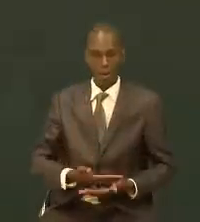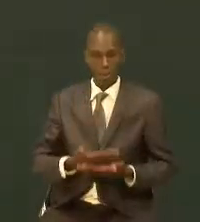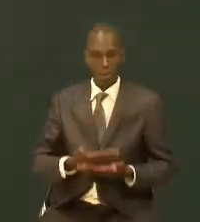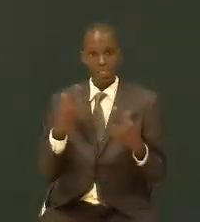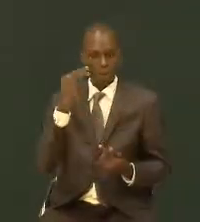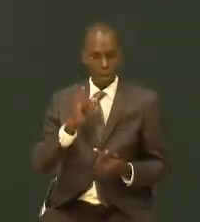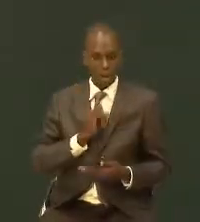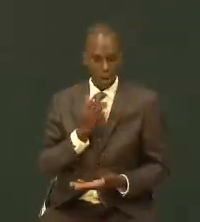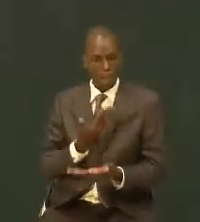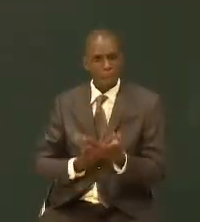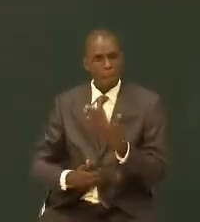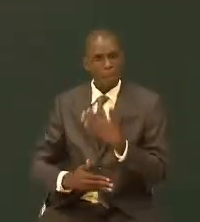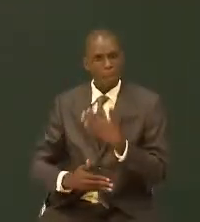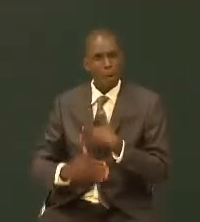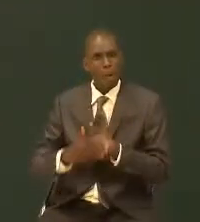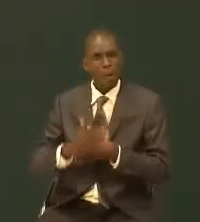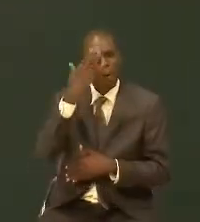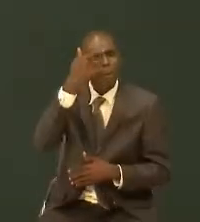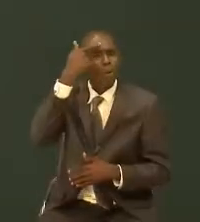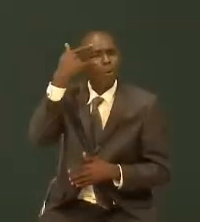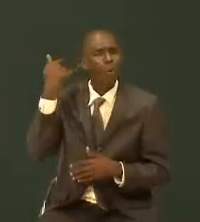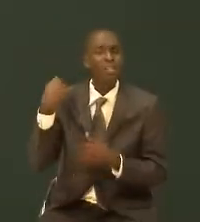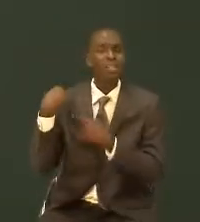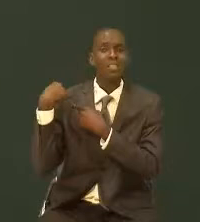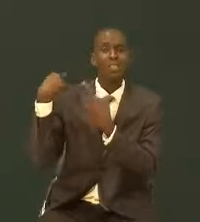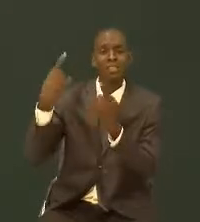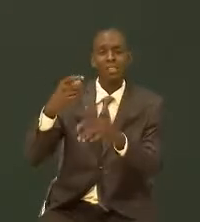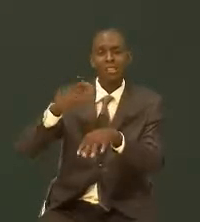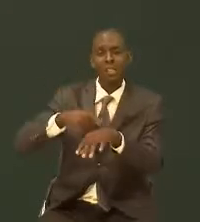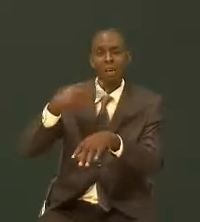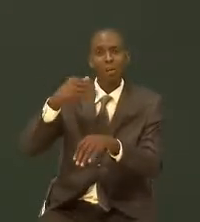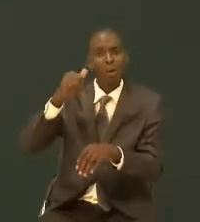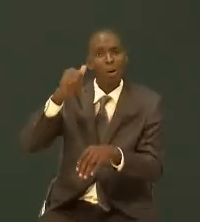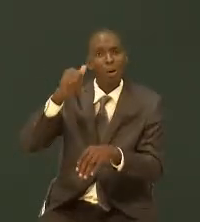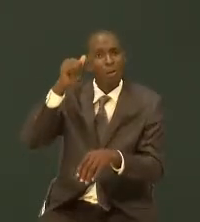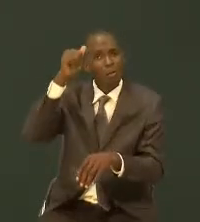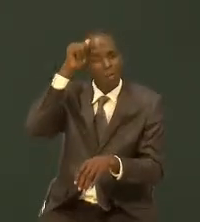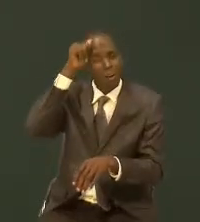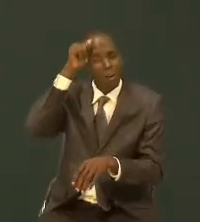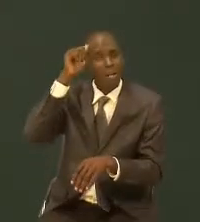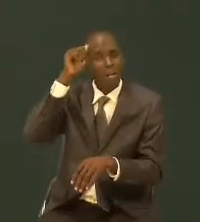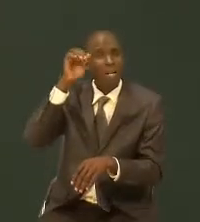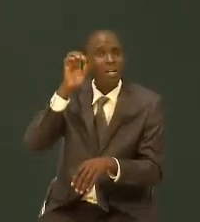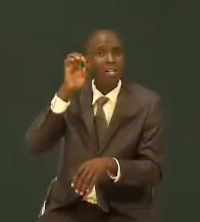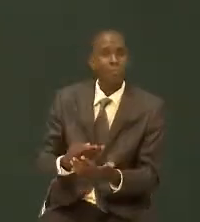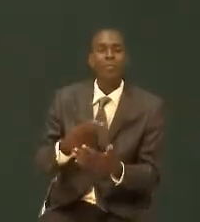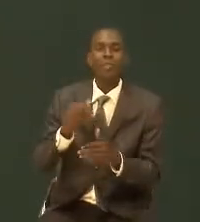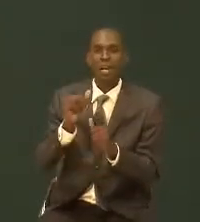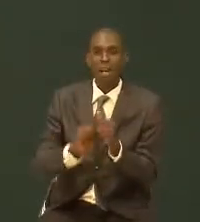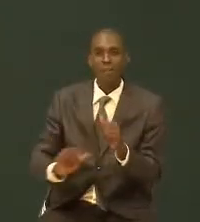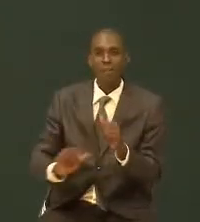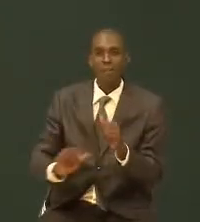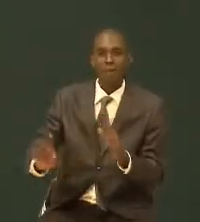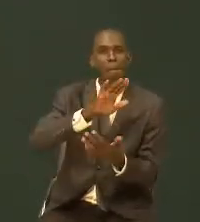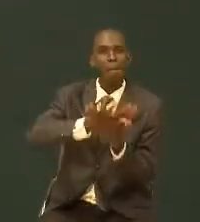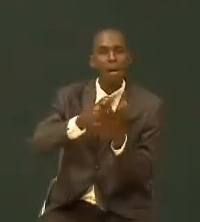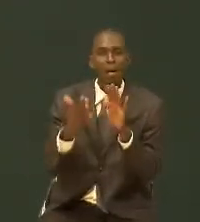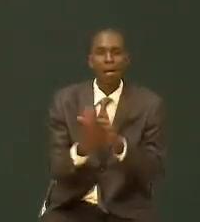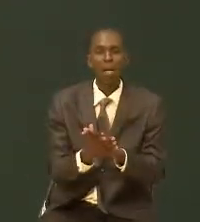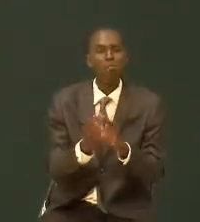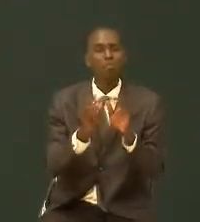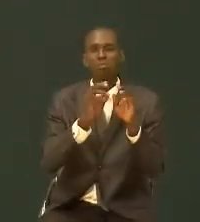every man since the fall of adam and eve every man became hopeless and became helpless and without